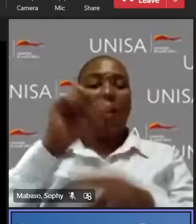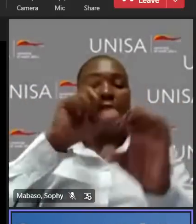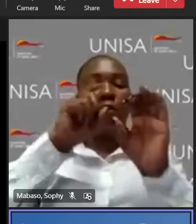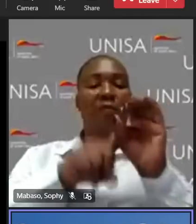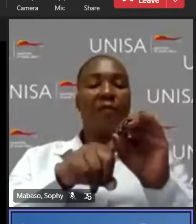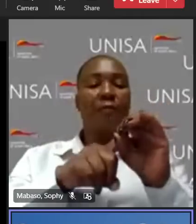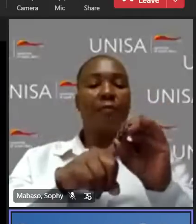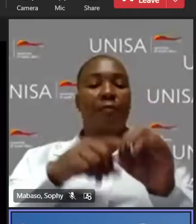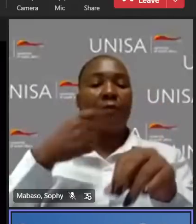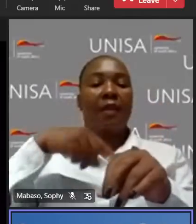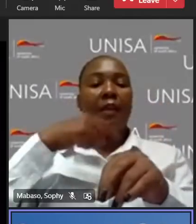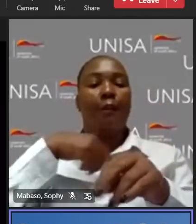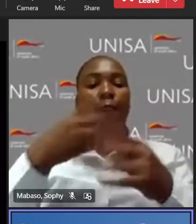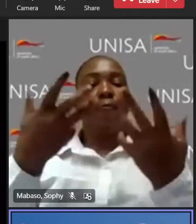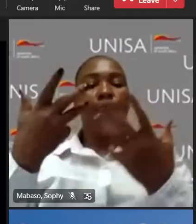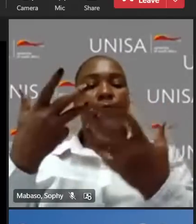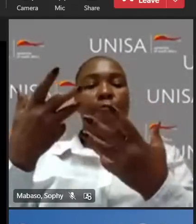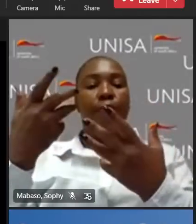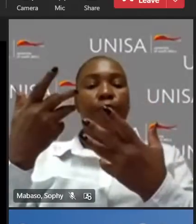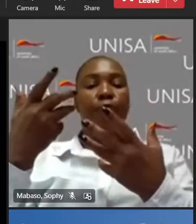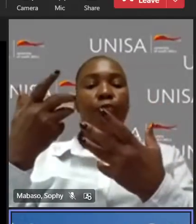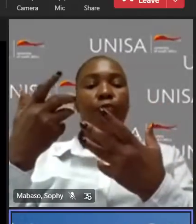qualifications, our